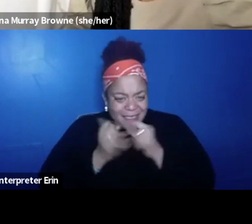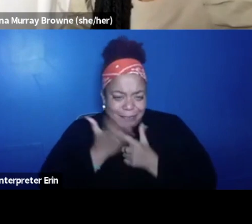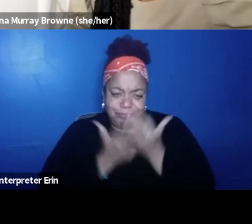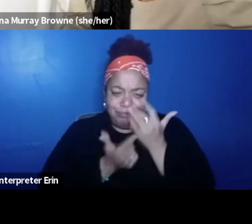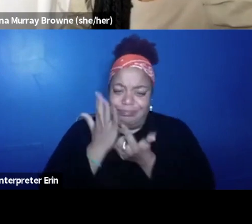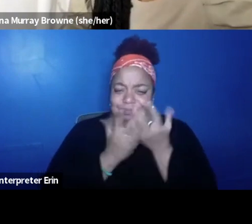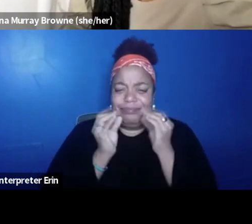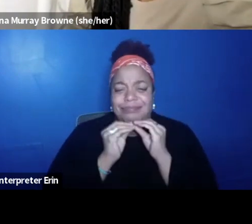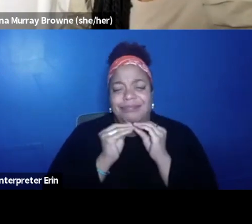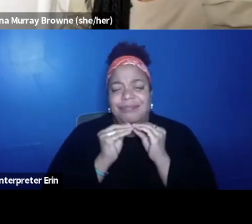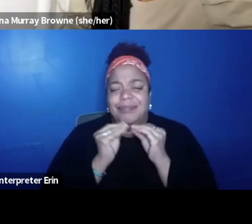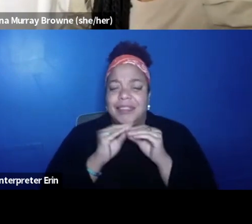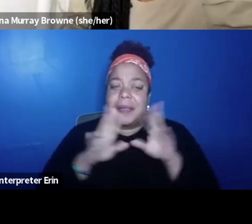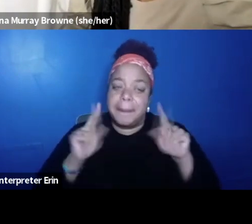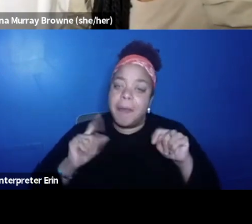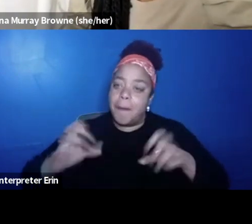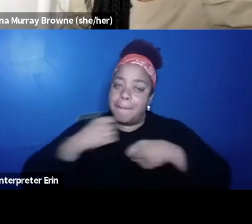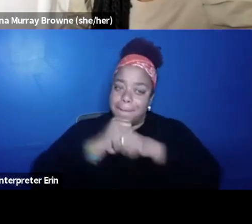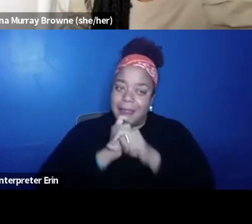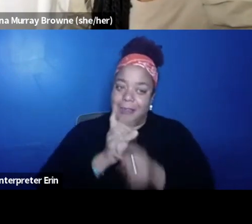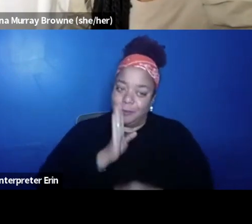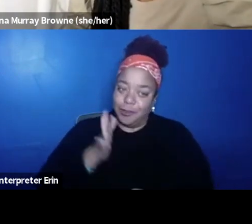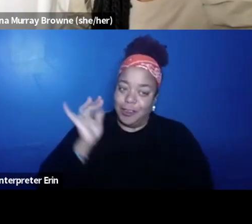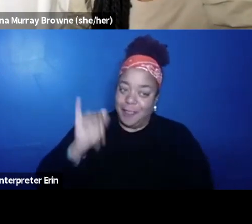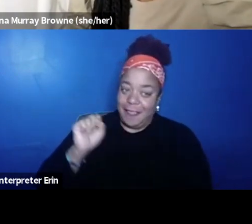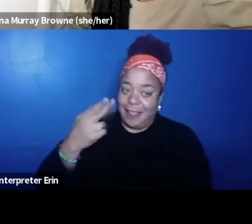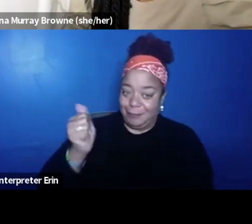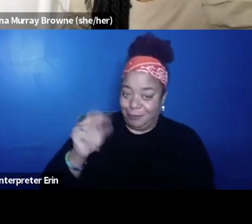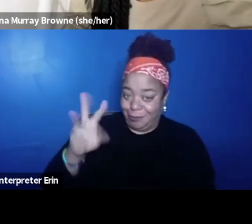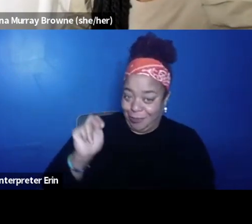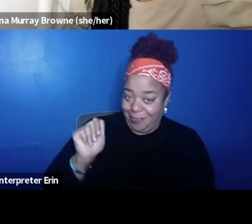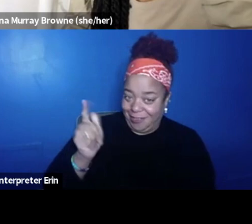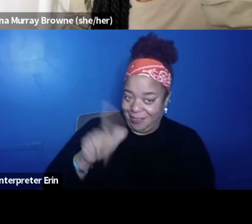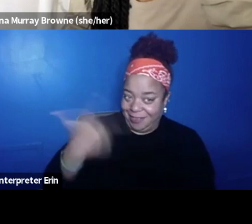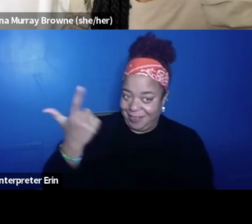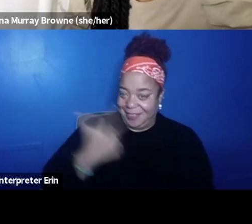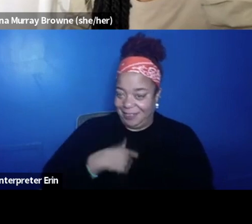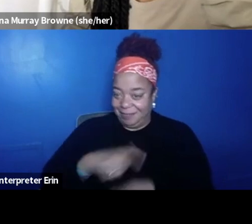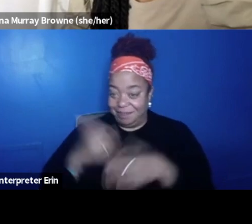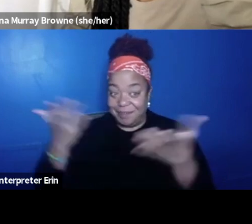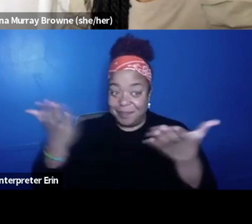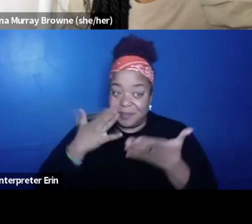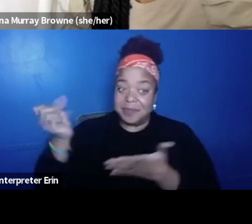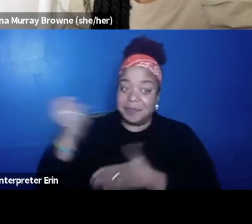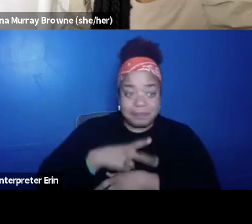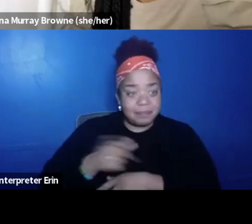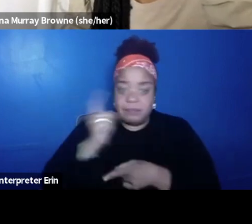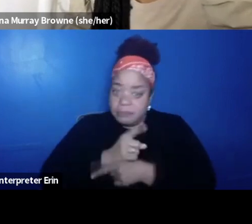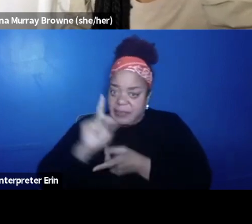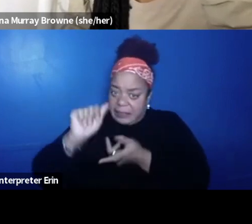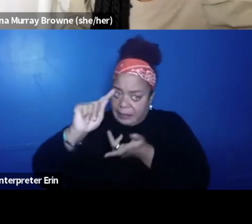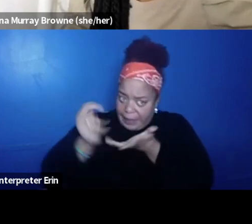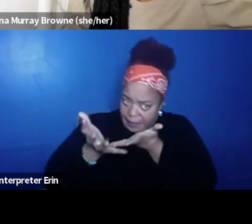make sure we get to Shauna to bring us back into, like, yes, you're right. We don't need any more data. The information is